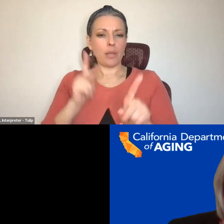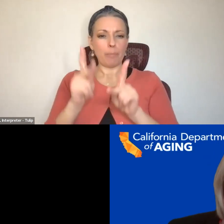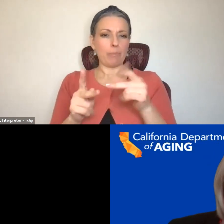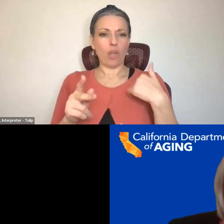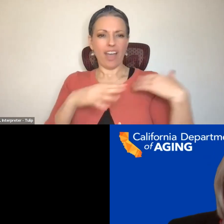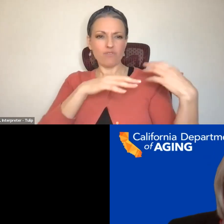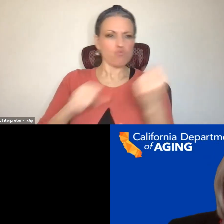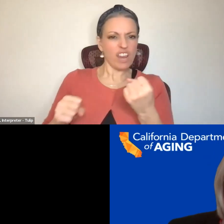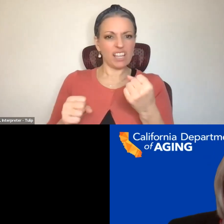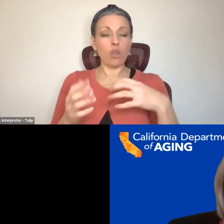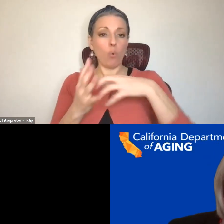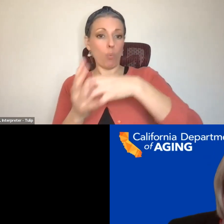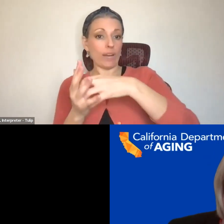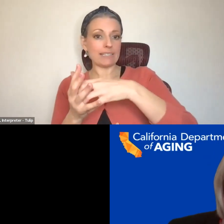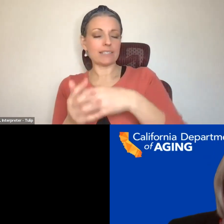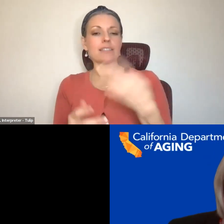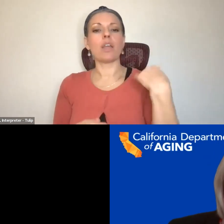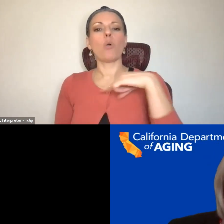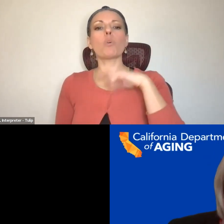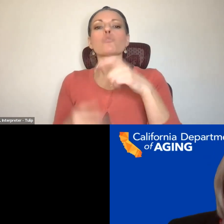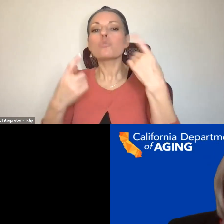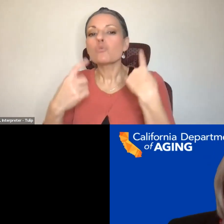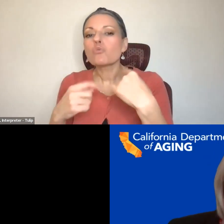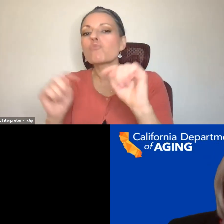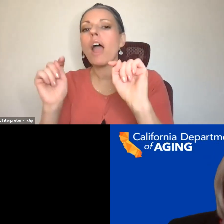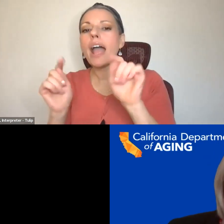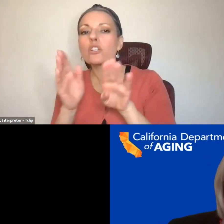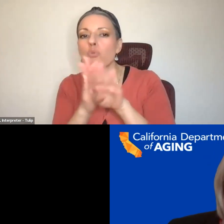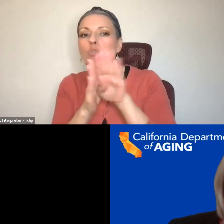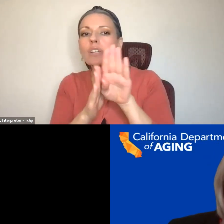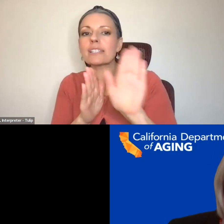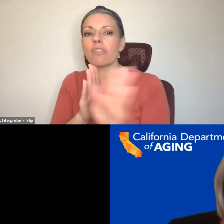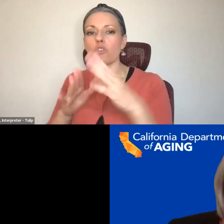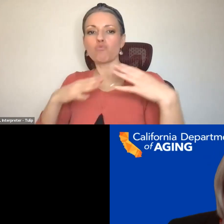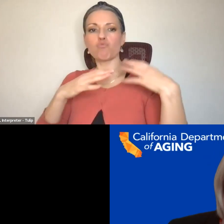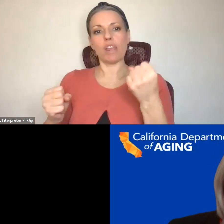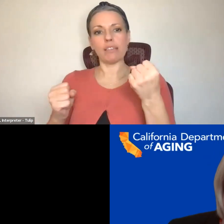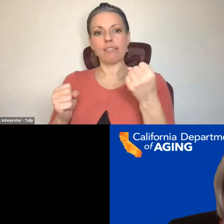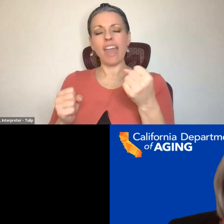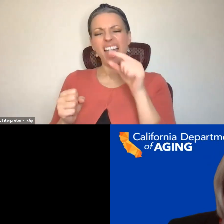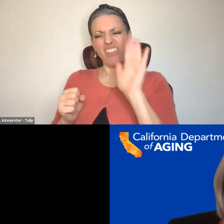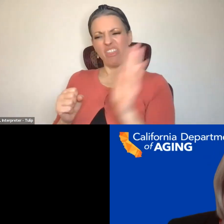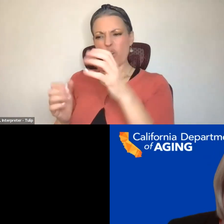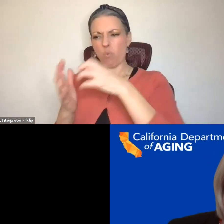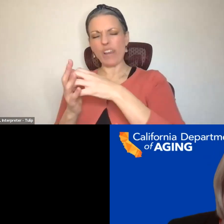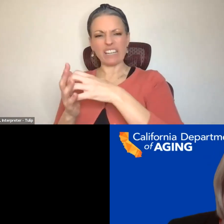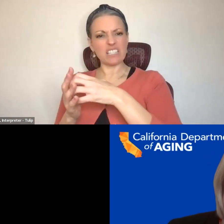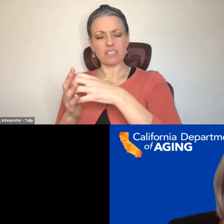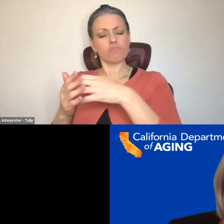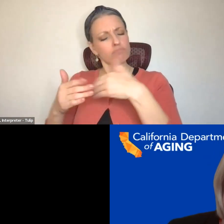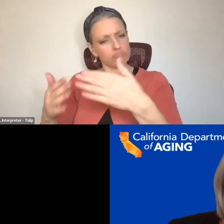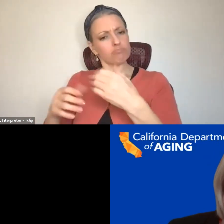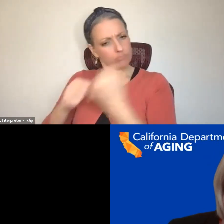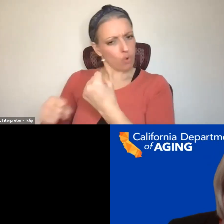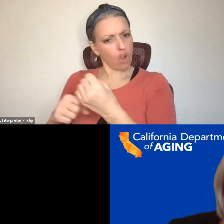strengths and weaknesses, and we should try to increase their strength and decrease their weaknesses, try to keep them in a least